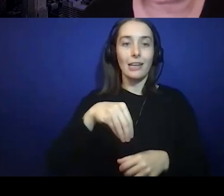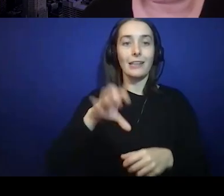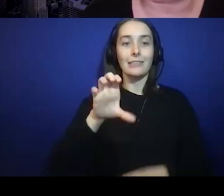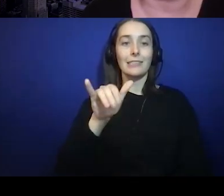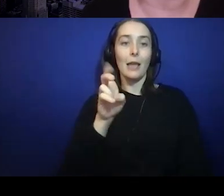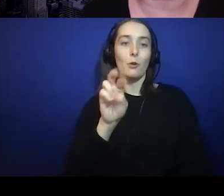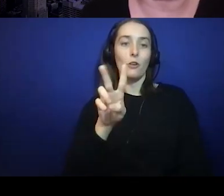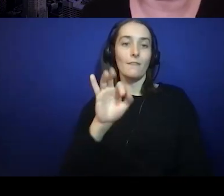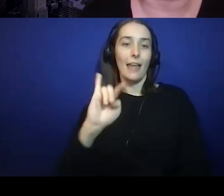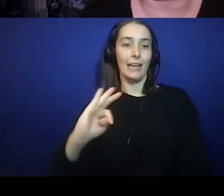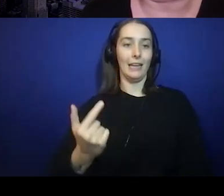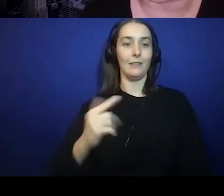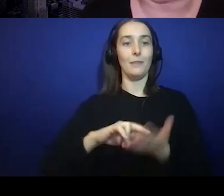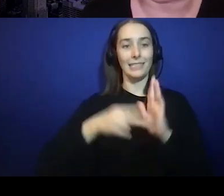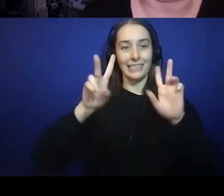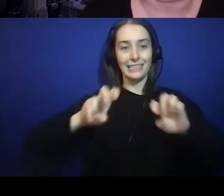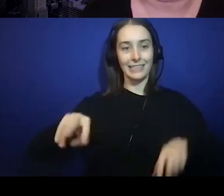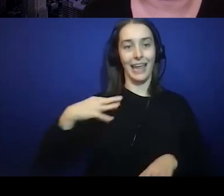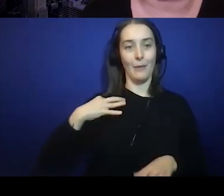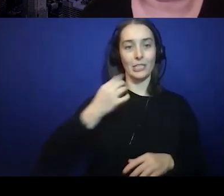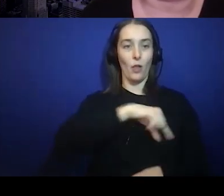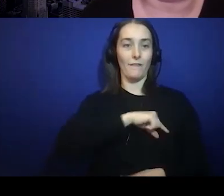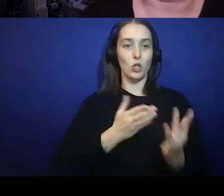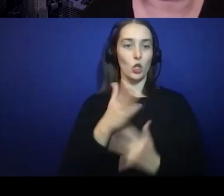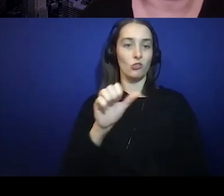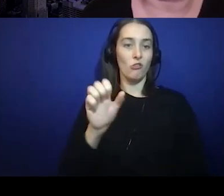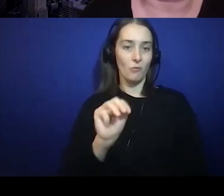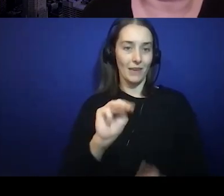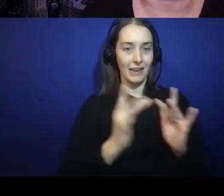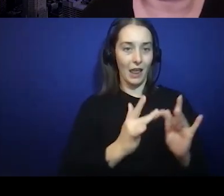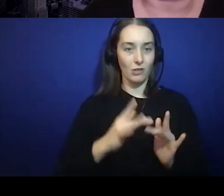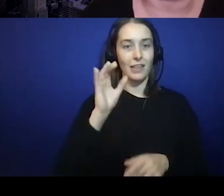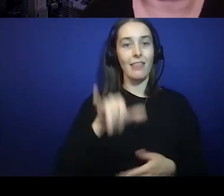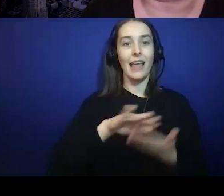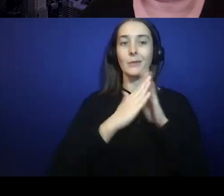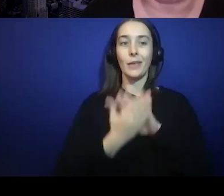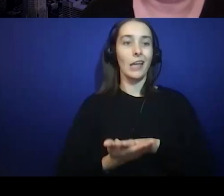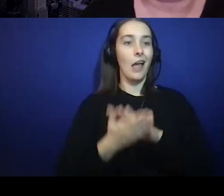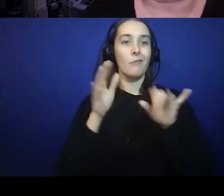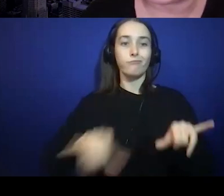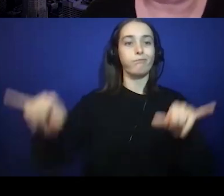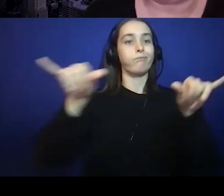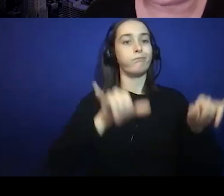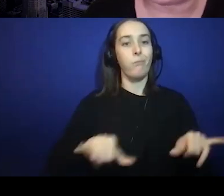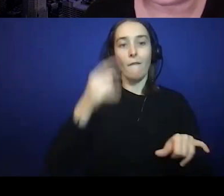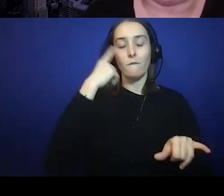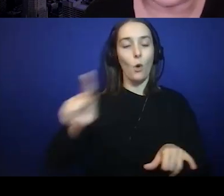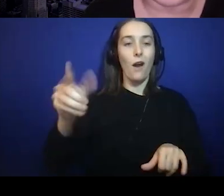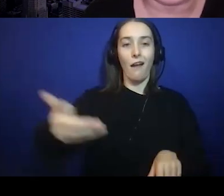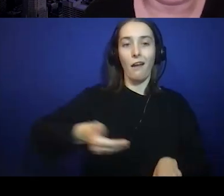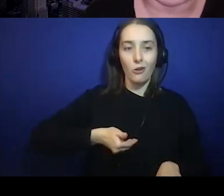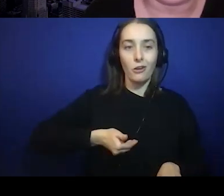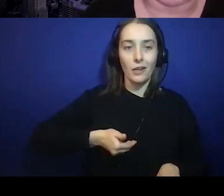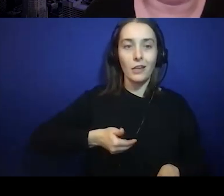applicants' qualifications through social media networks has become an unavoidable truth of employee selection. But studies propose